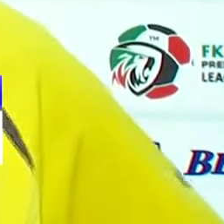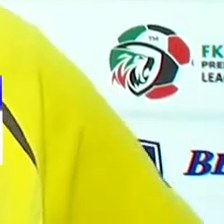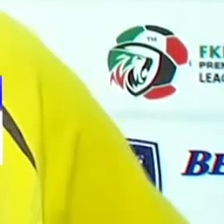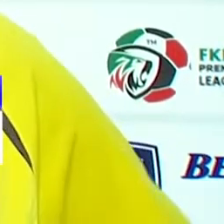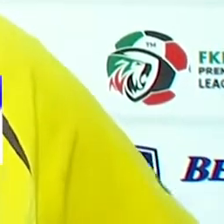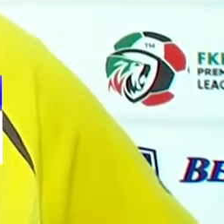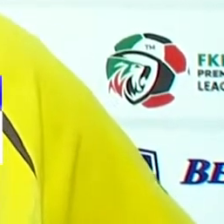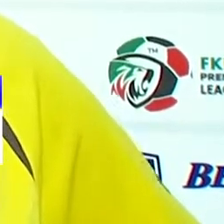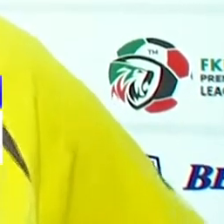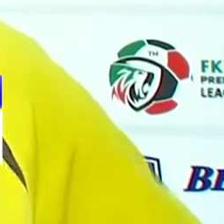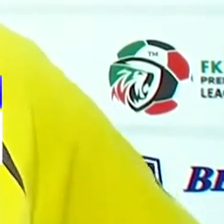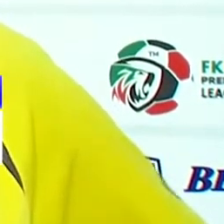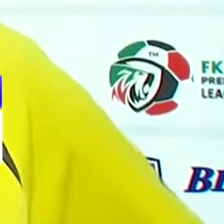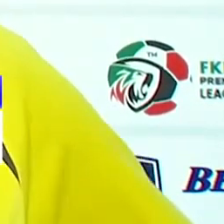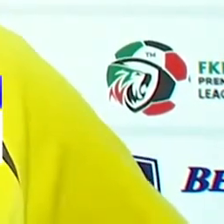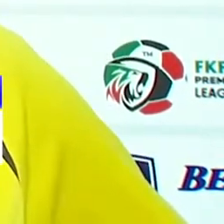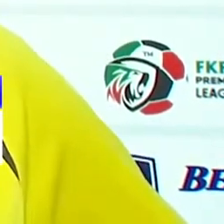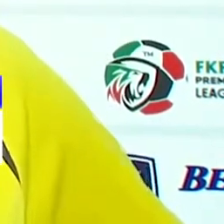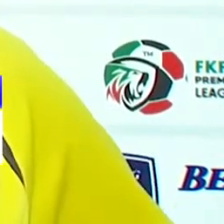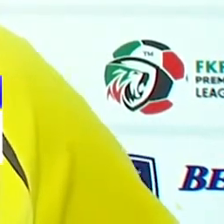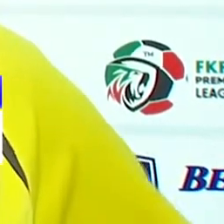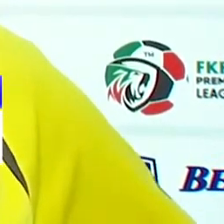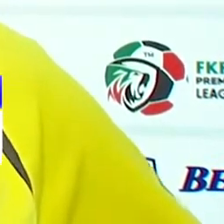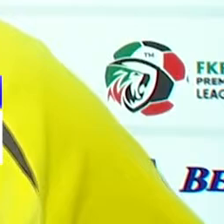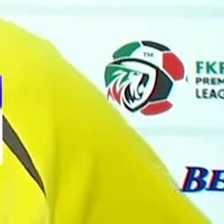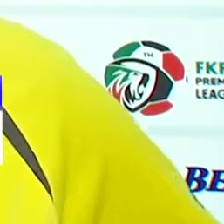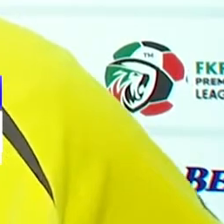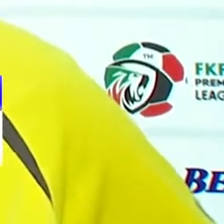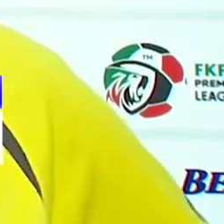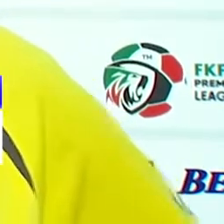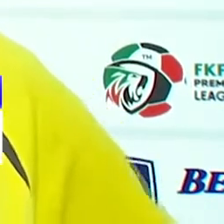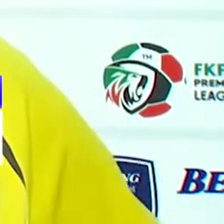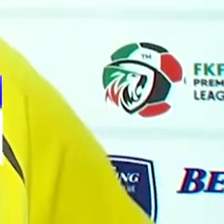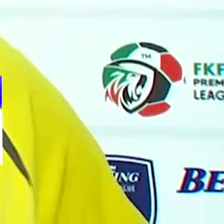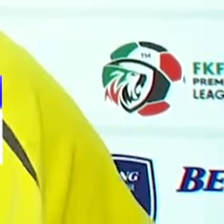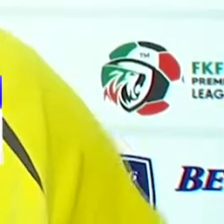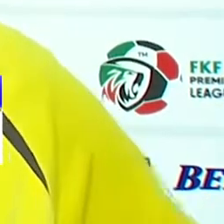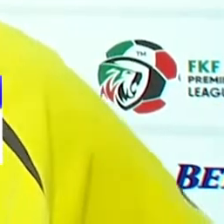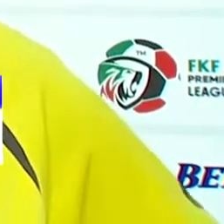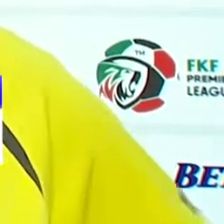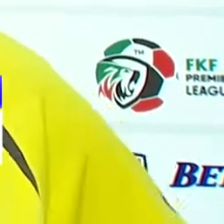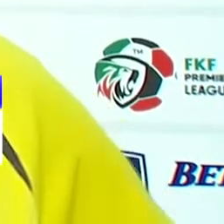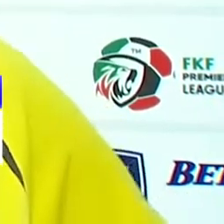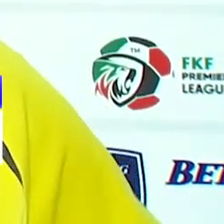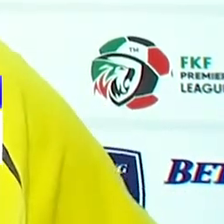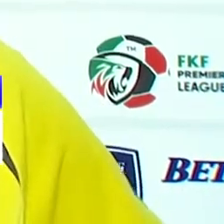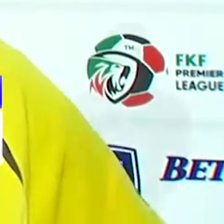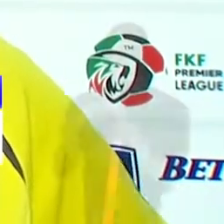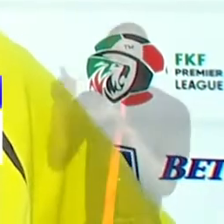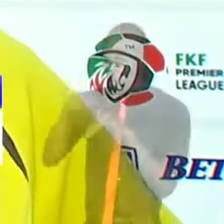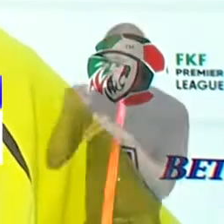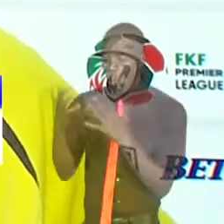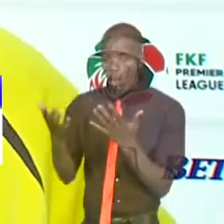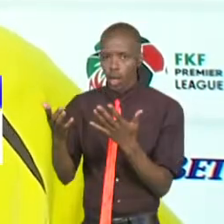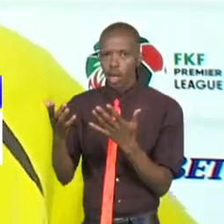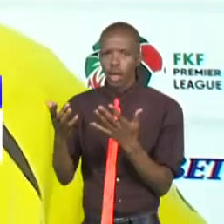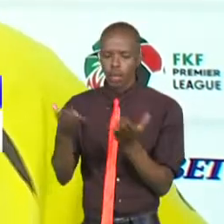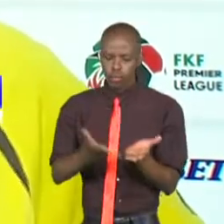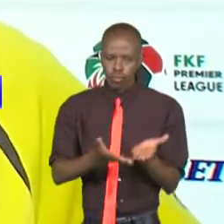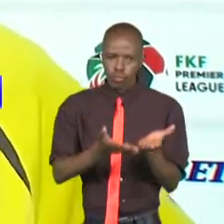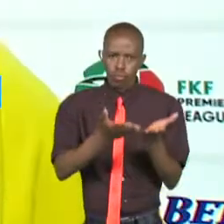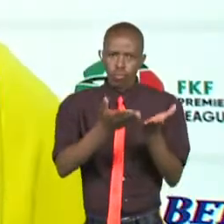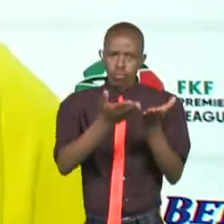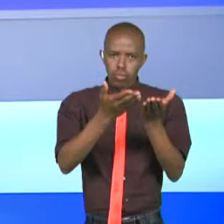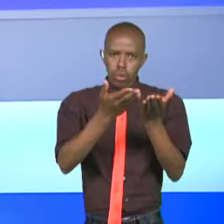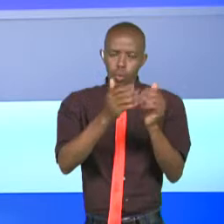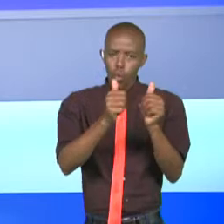imani na furaha kwa roho yako. So tumetrain vizuri, tumeprepare, tukaangalia. Mali tulianza vibaya, tukiimprove kidogo, sasa tuko